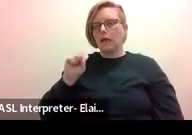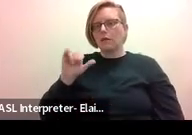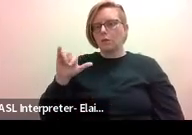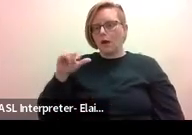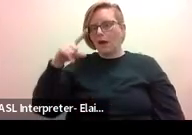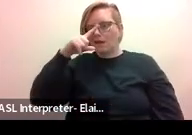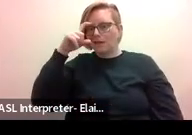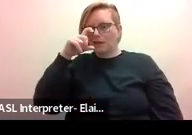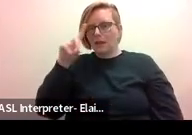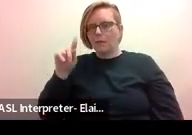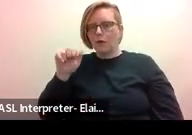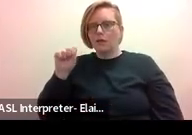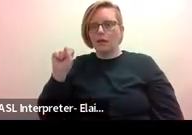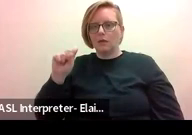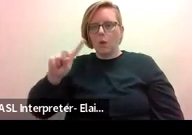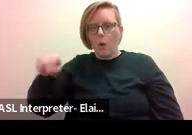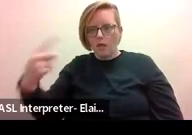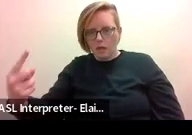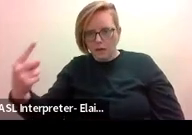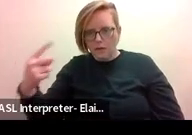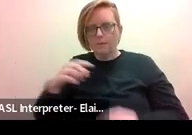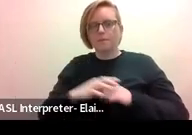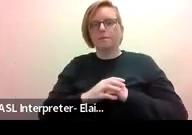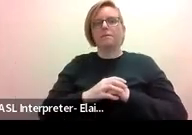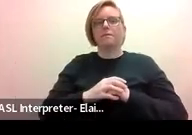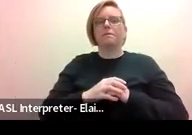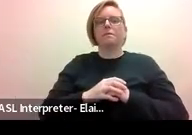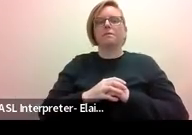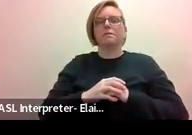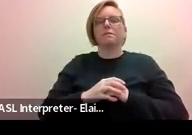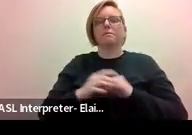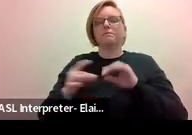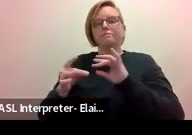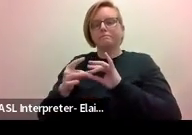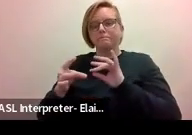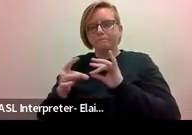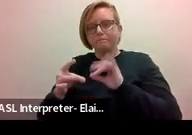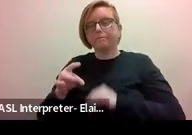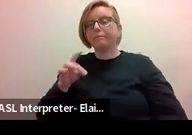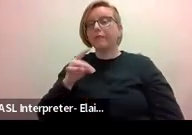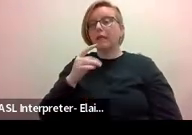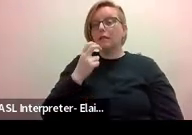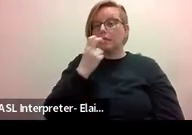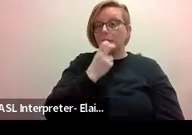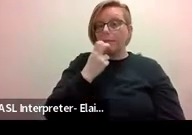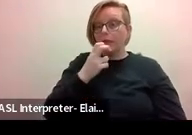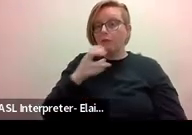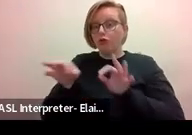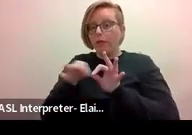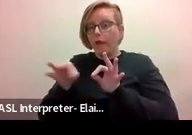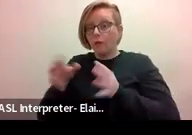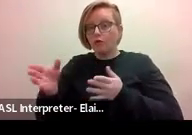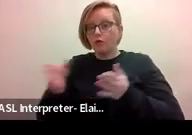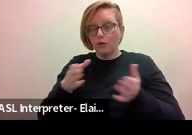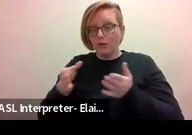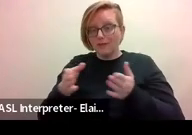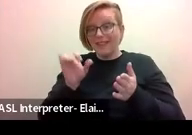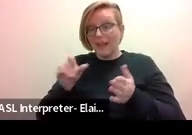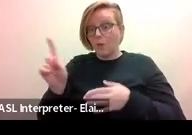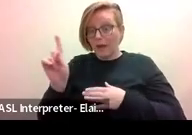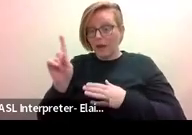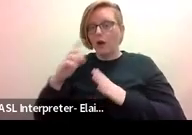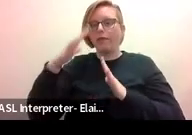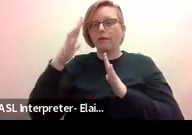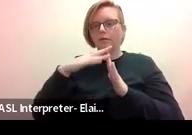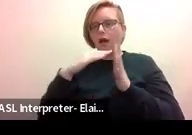only. And then just a little side note, speech and language services are listed on the top half